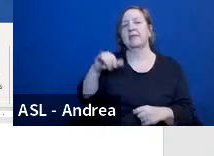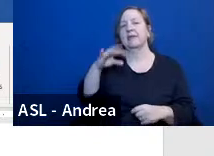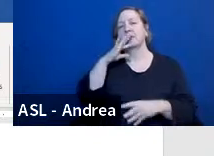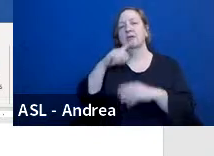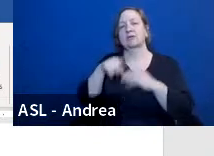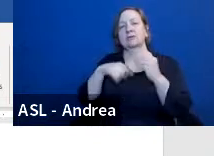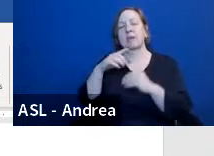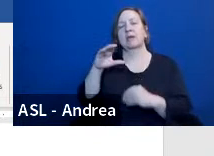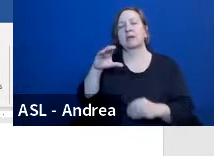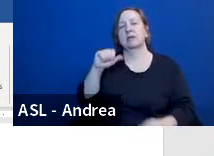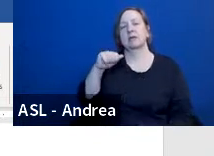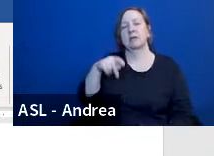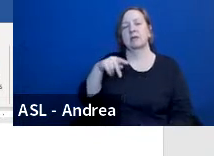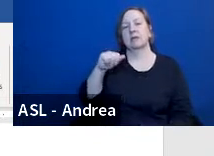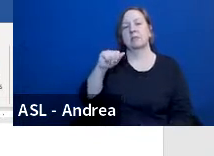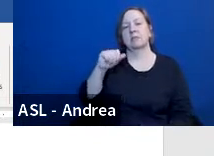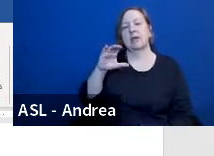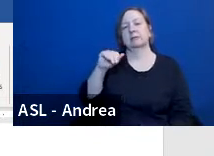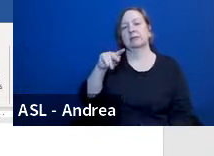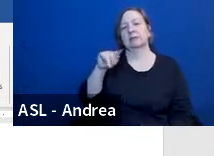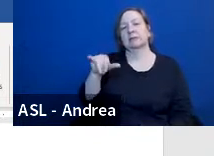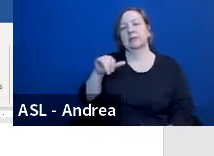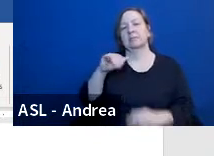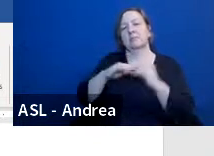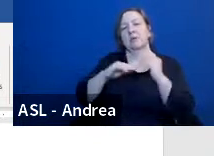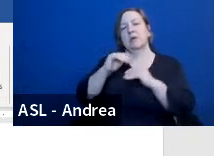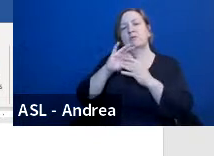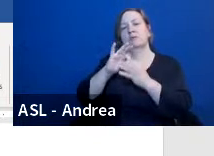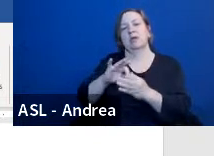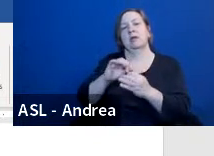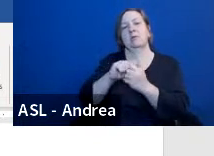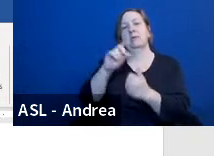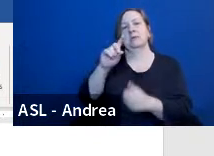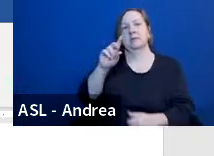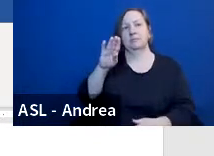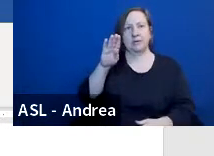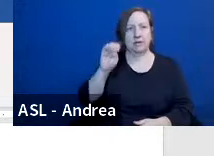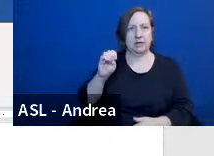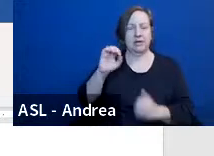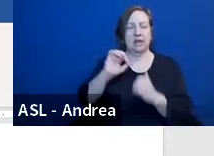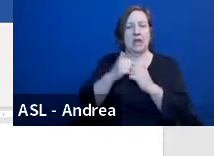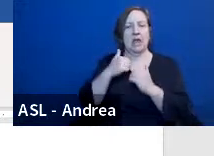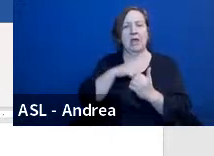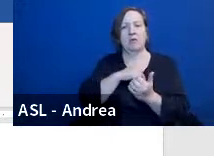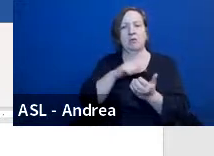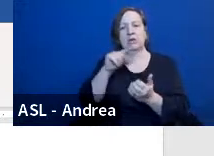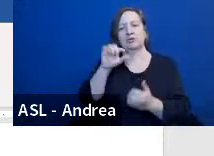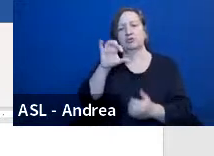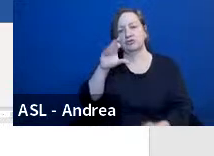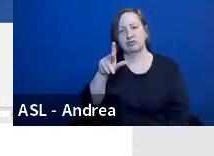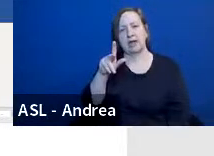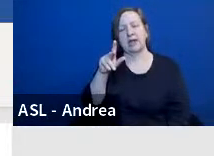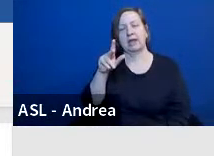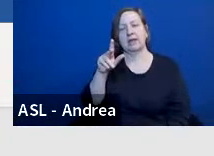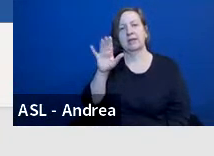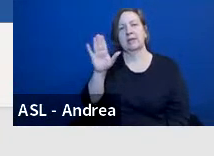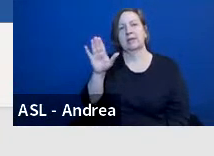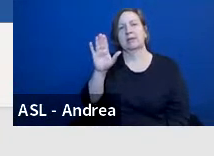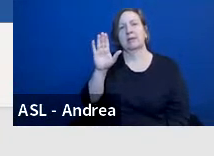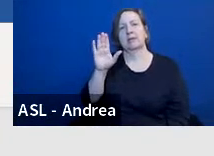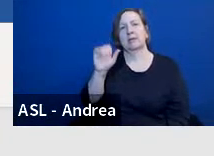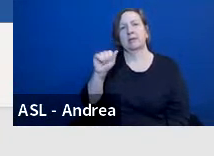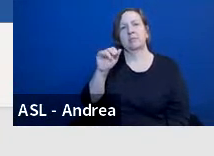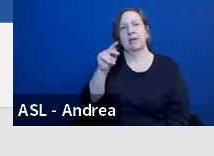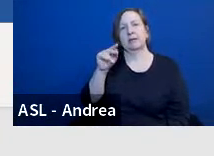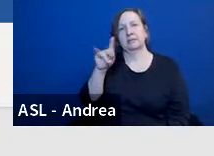capacity built relative to DBEs. And so, how are we tracking the capacity of DBEs